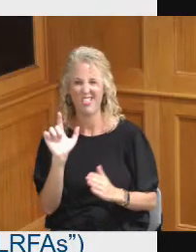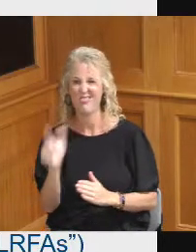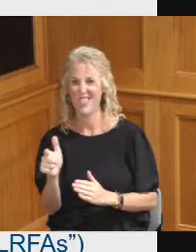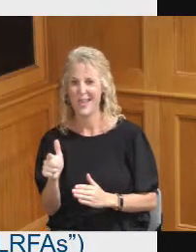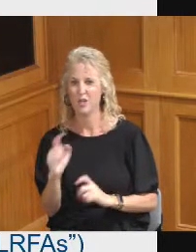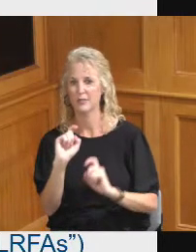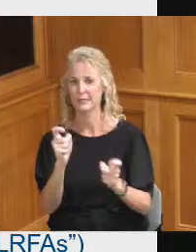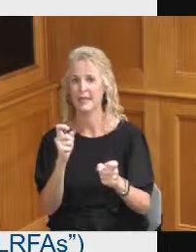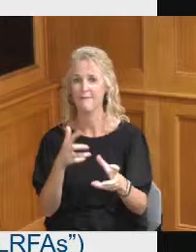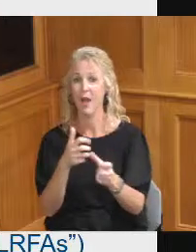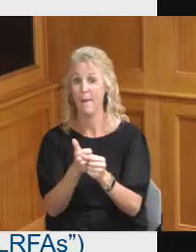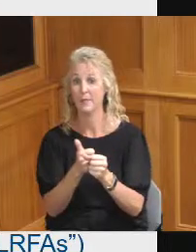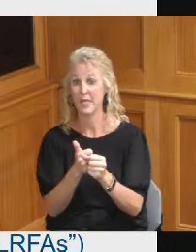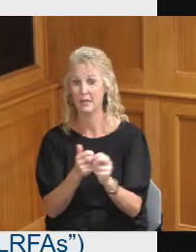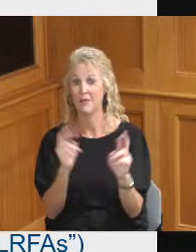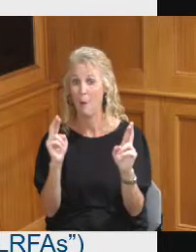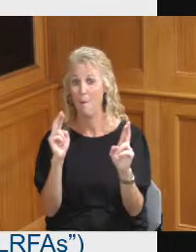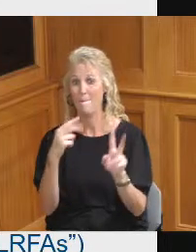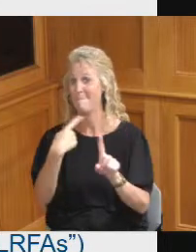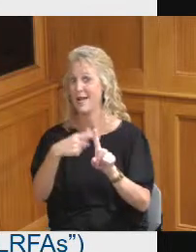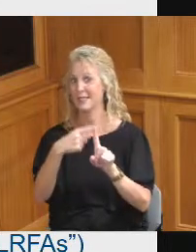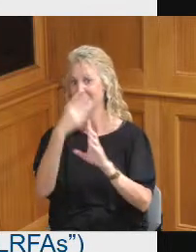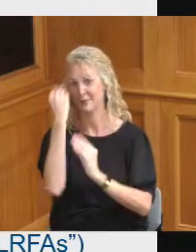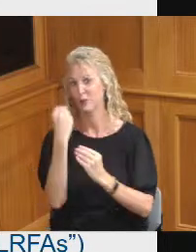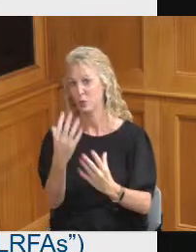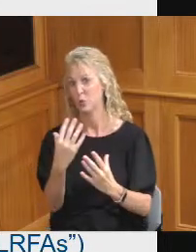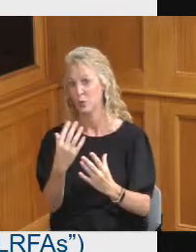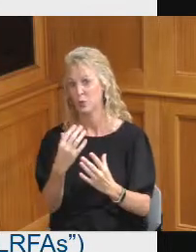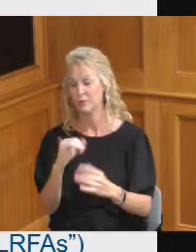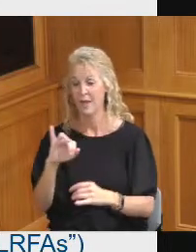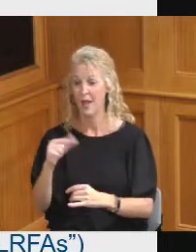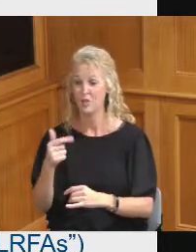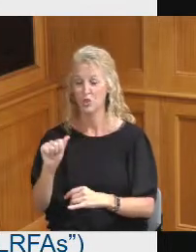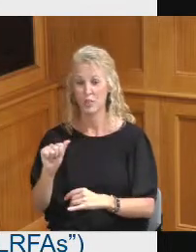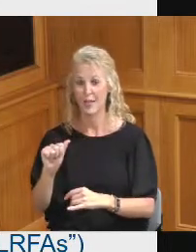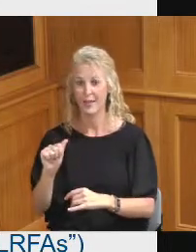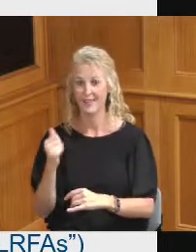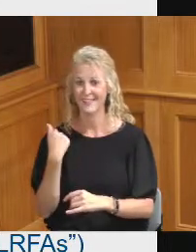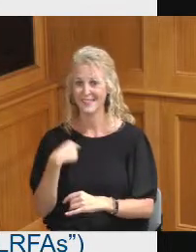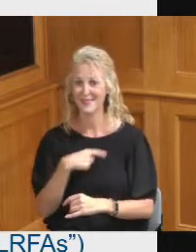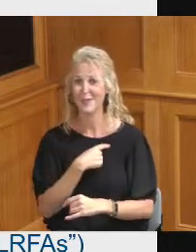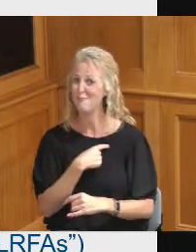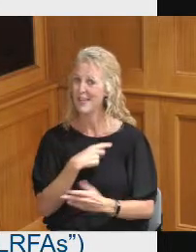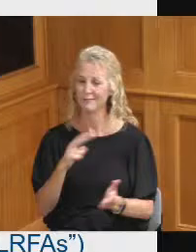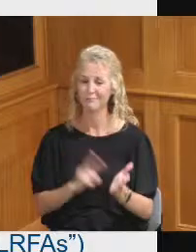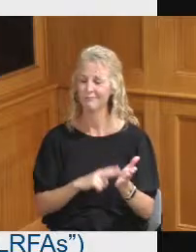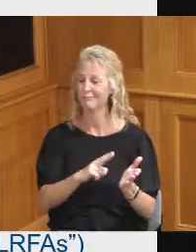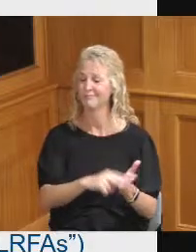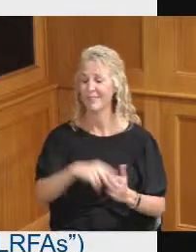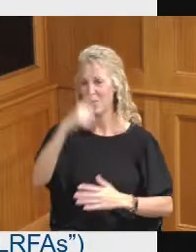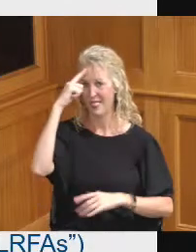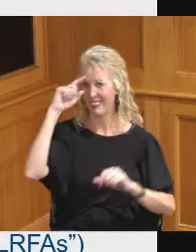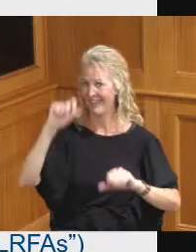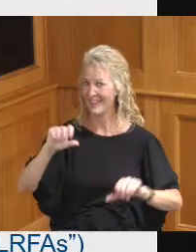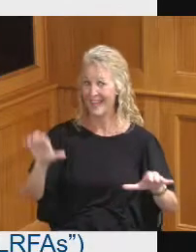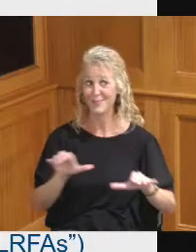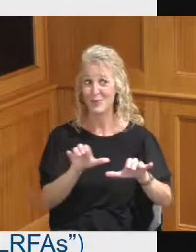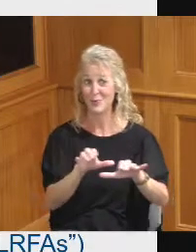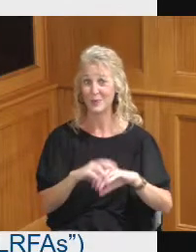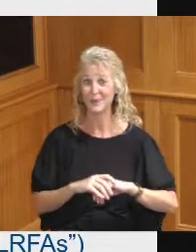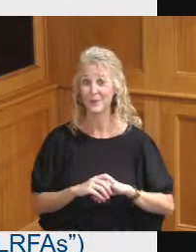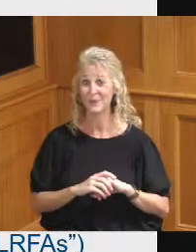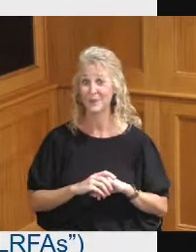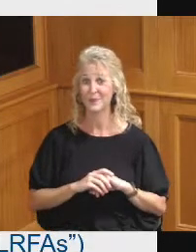in relatively short order with a couple of IGAs that we think are workable,